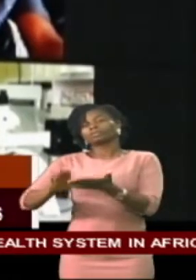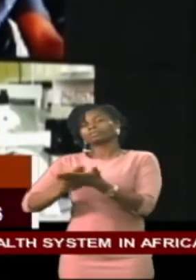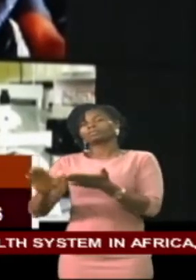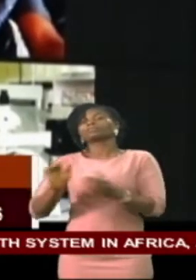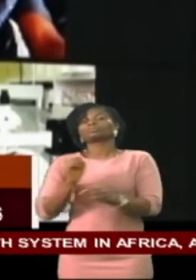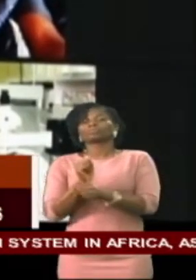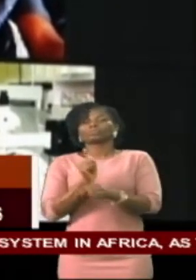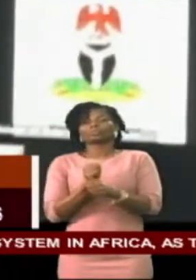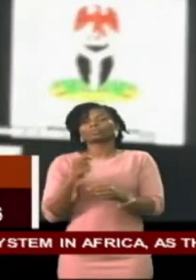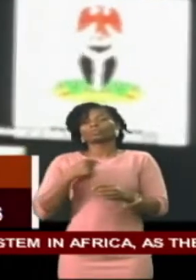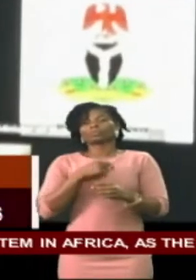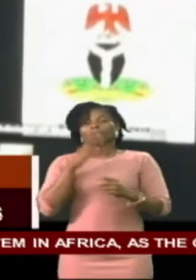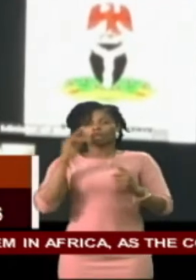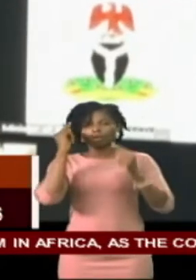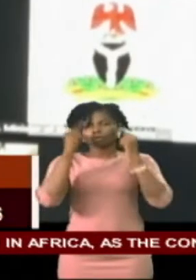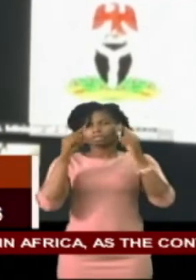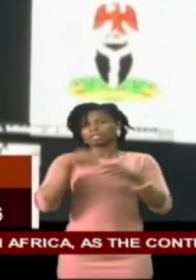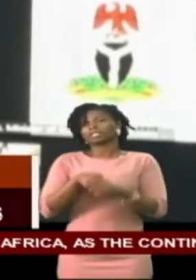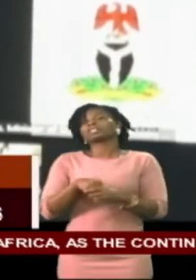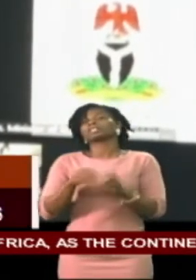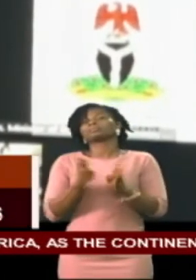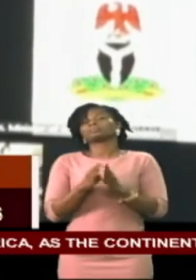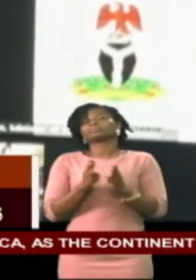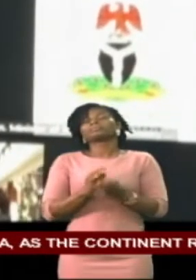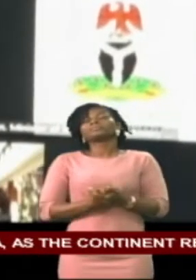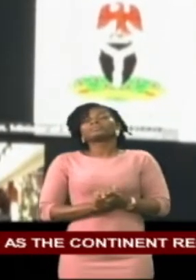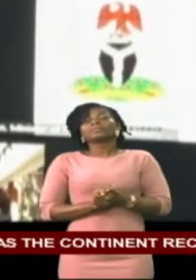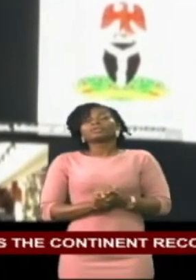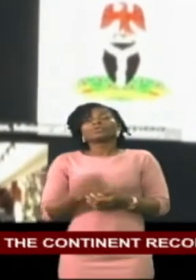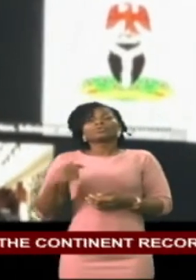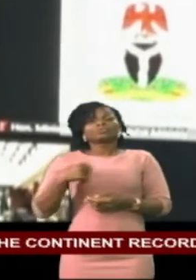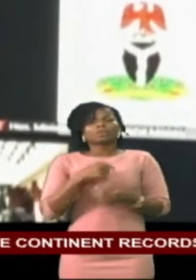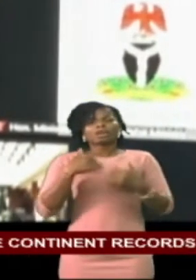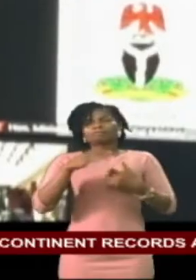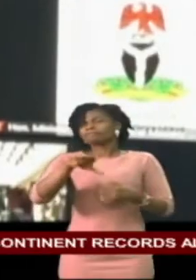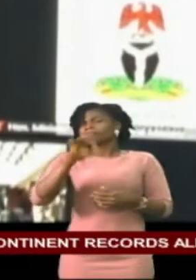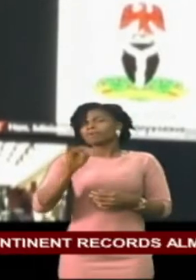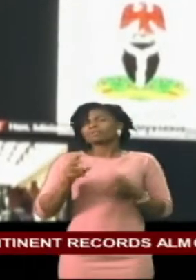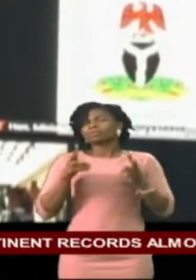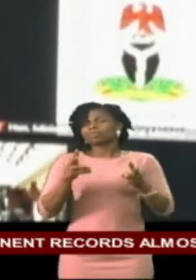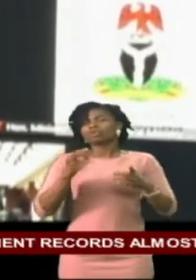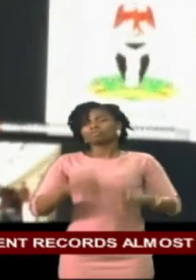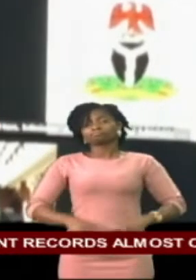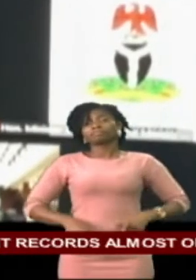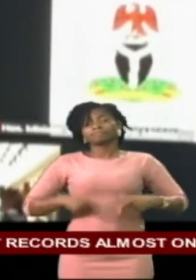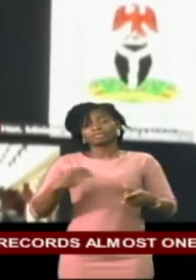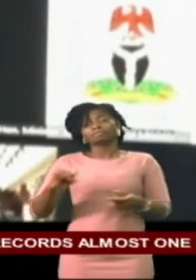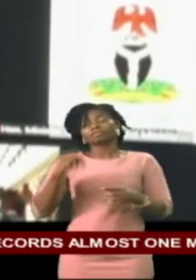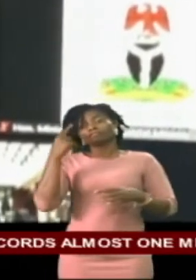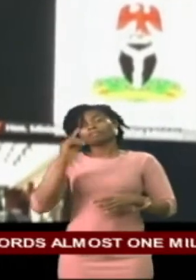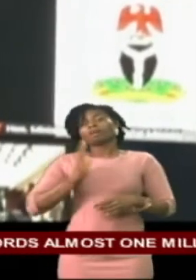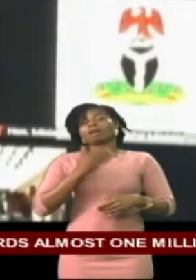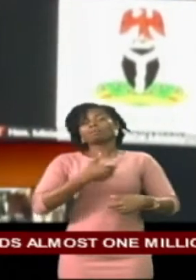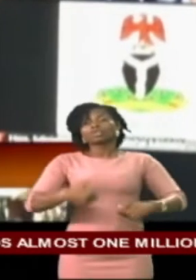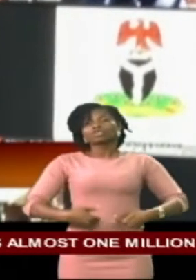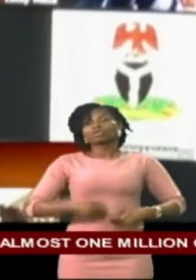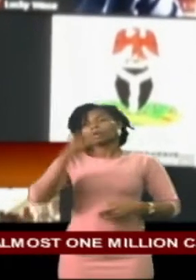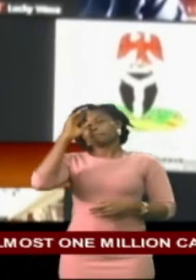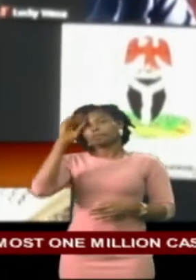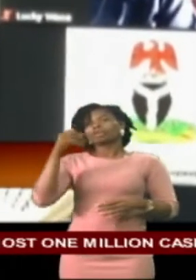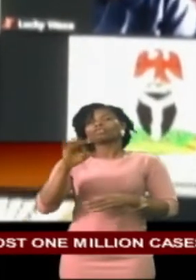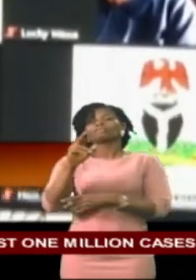considered in the meeting. Because in ending COFIRE, we'll have to find alternative means of livelihood for our young men of